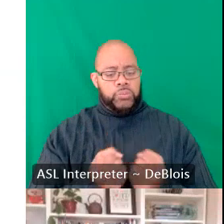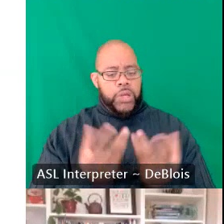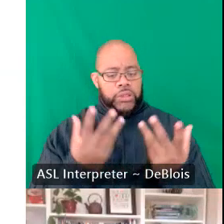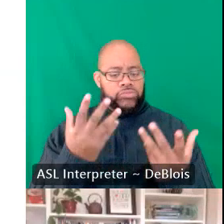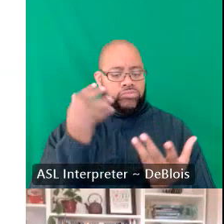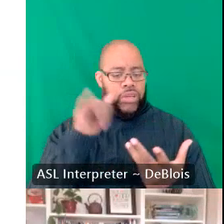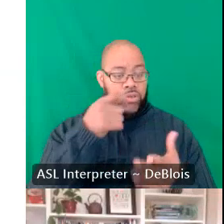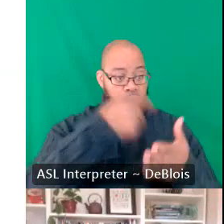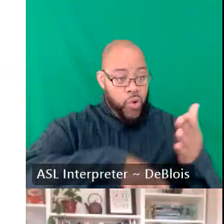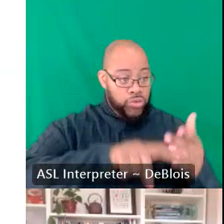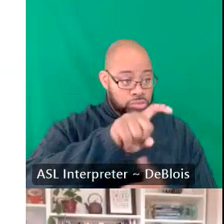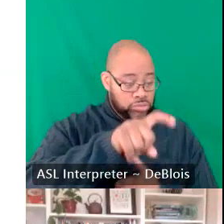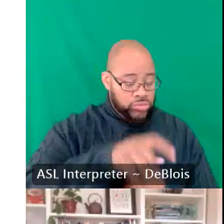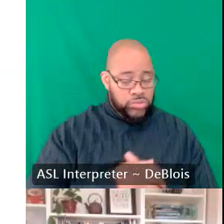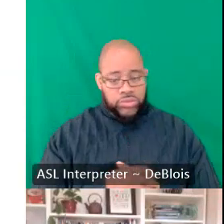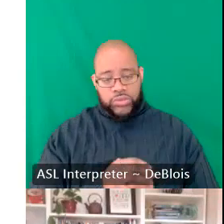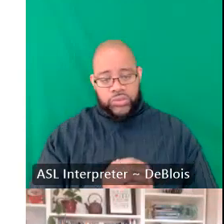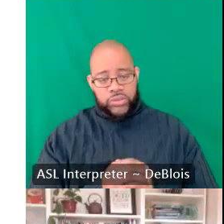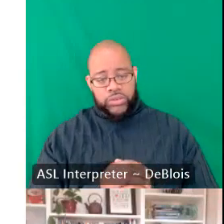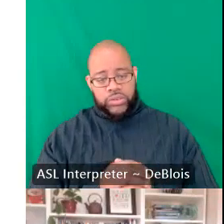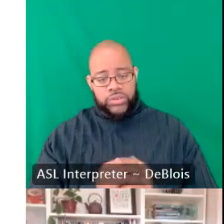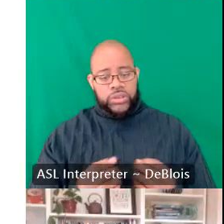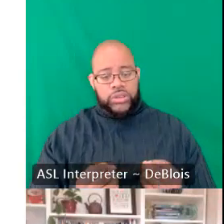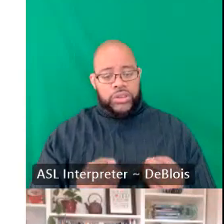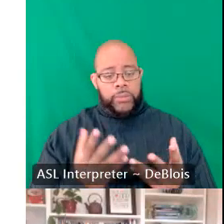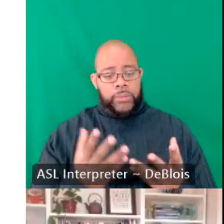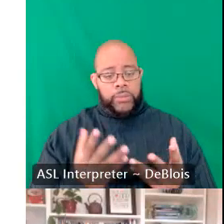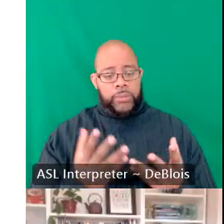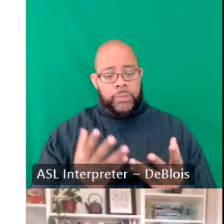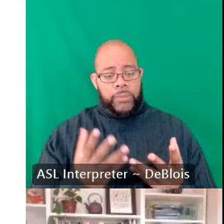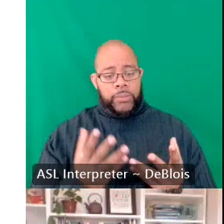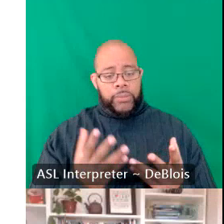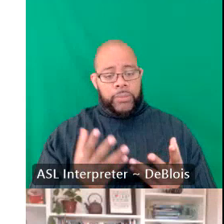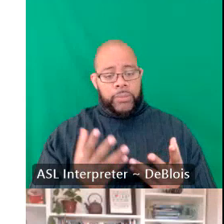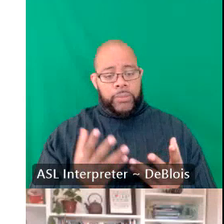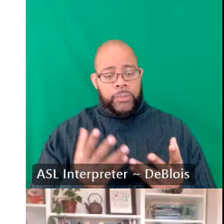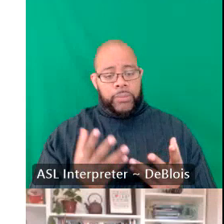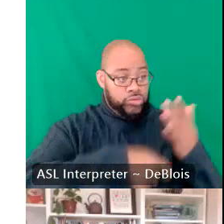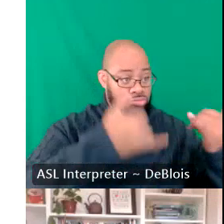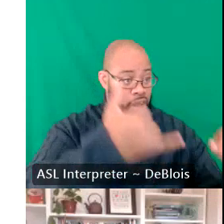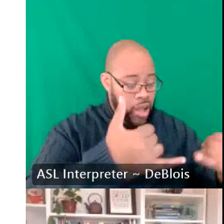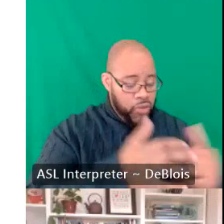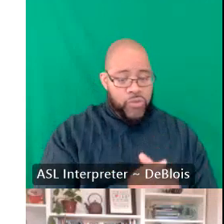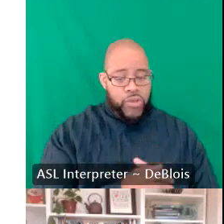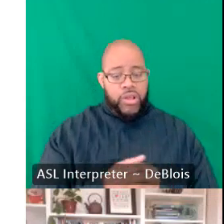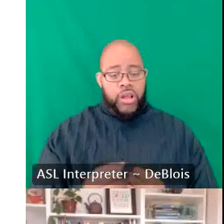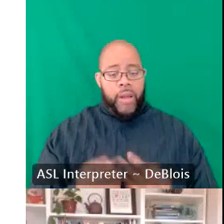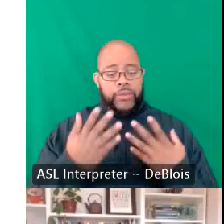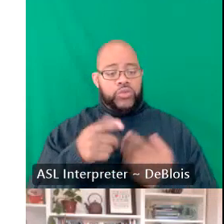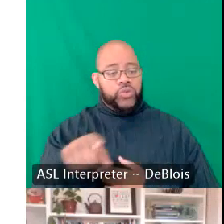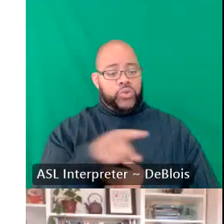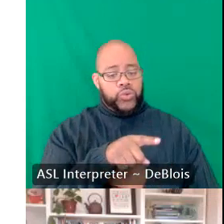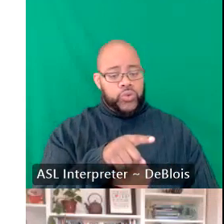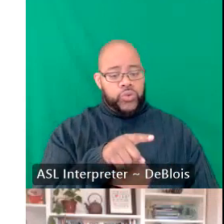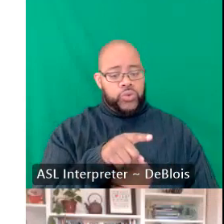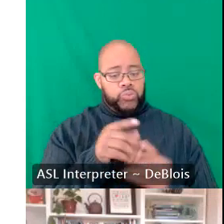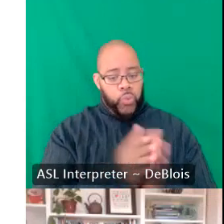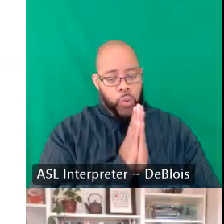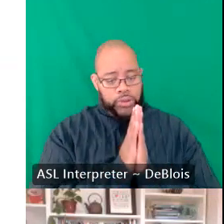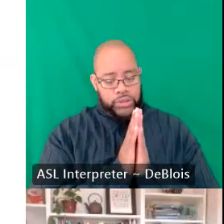that cost? How much does that cost now? How much are you